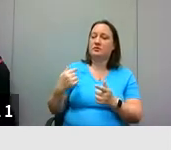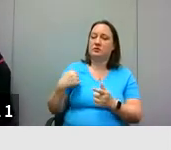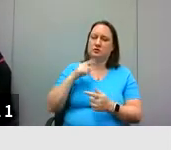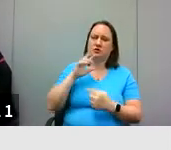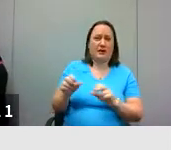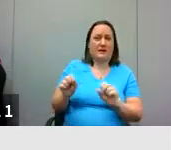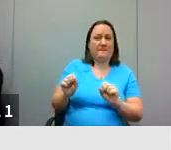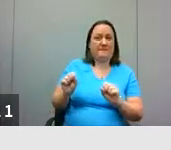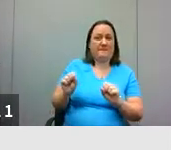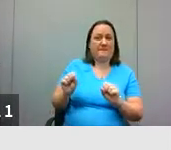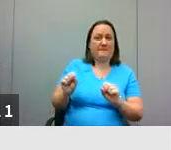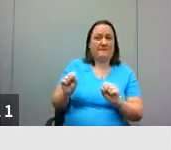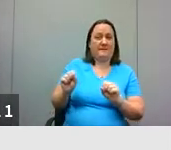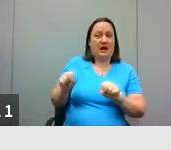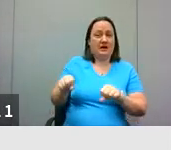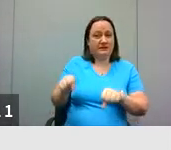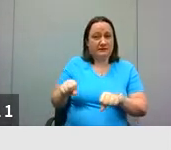is that